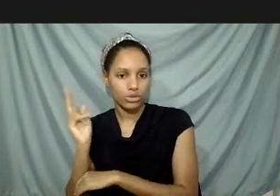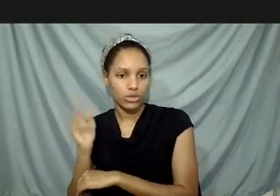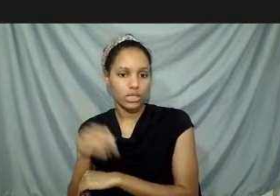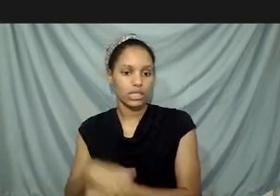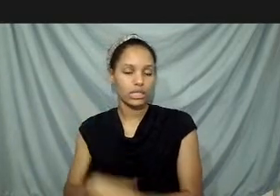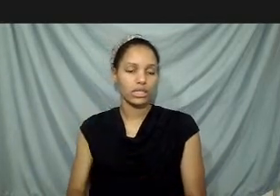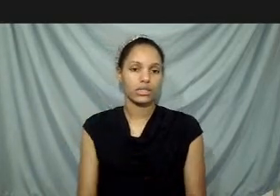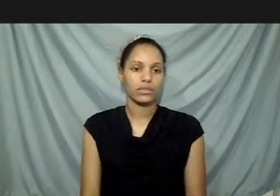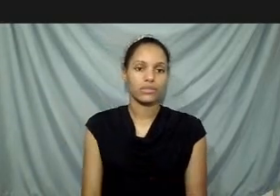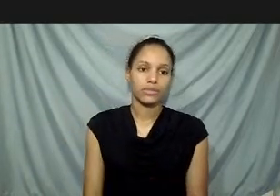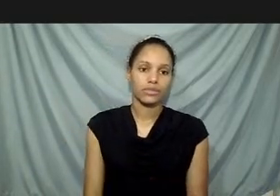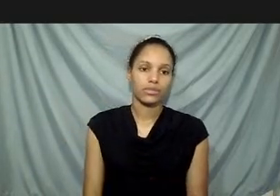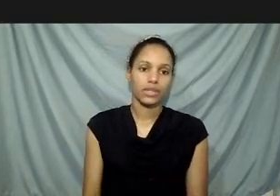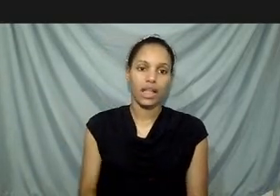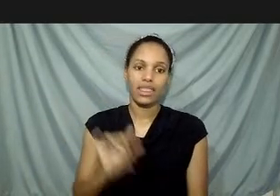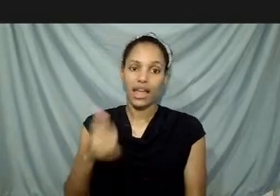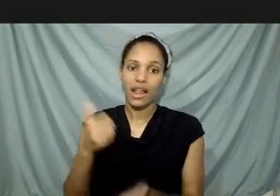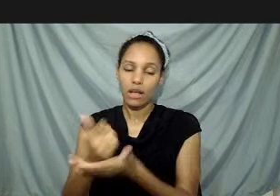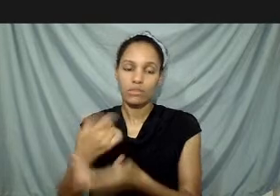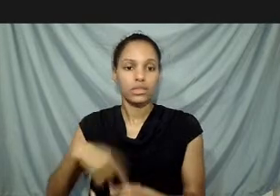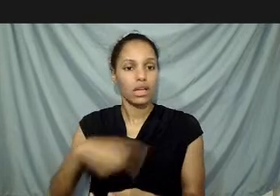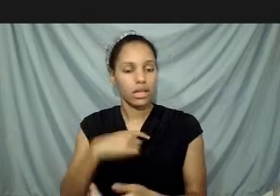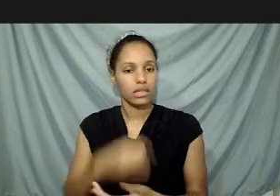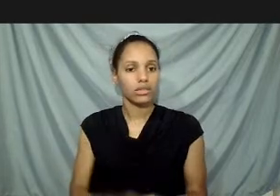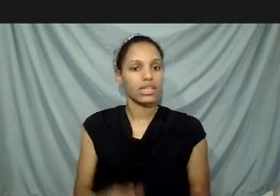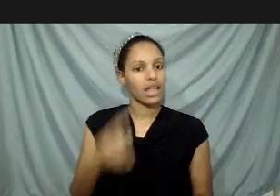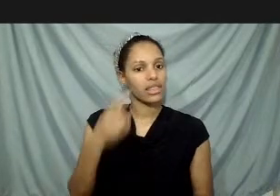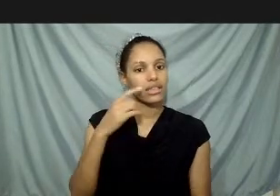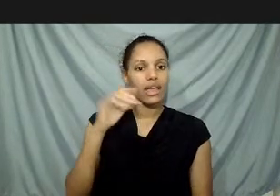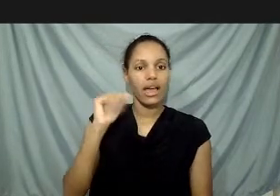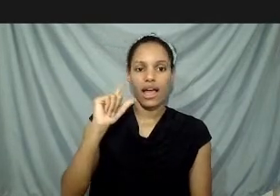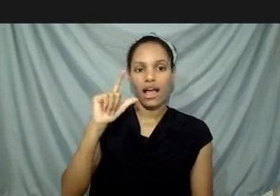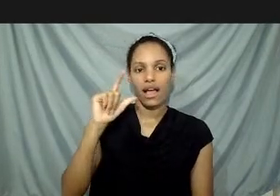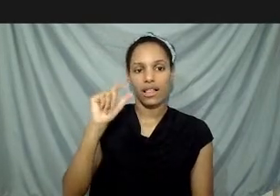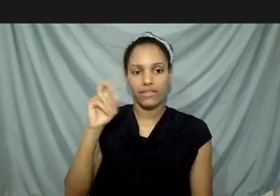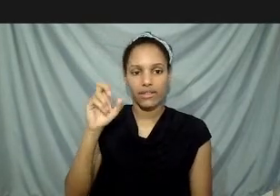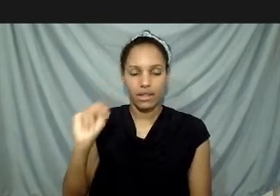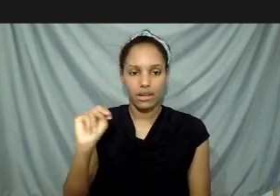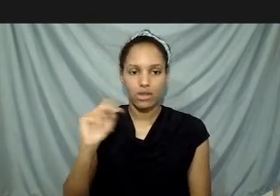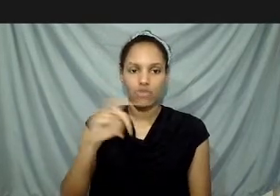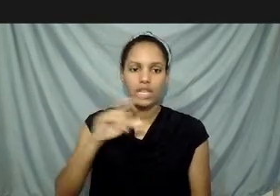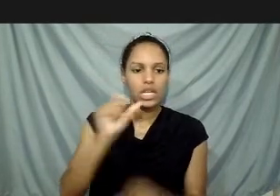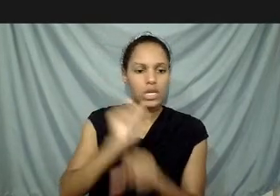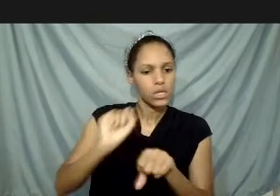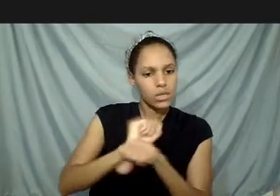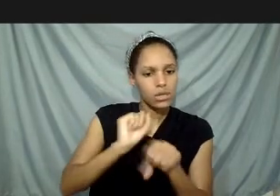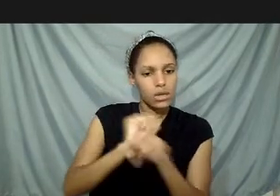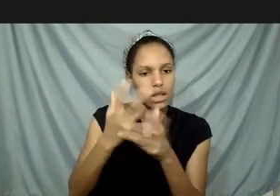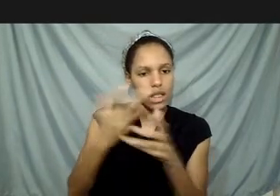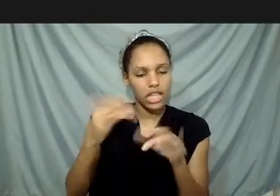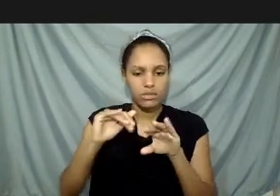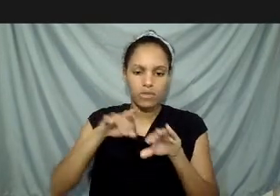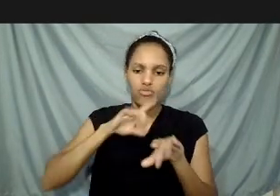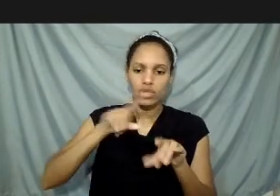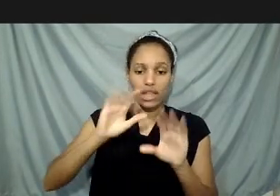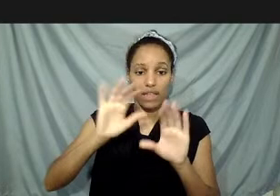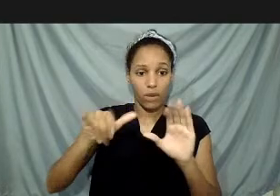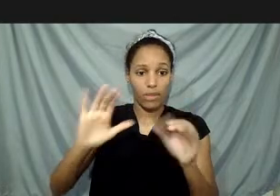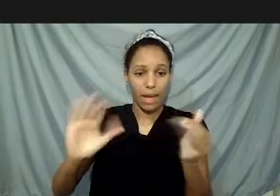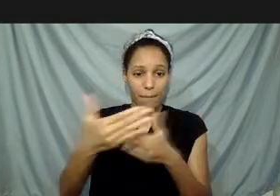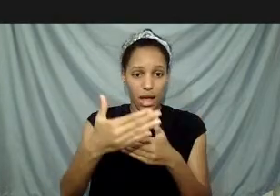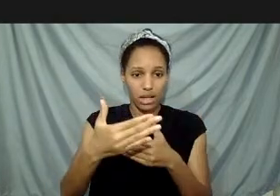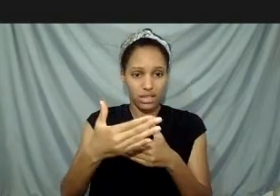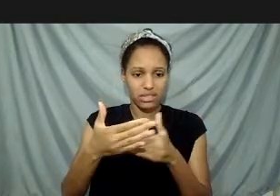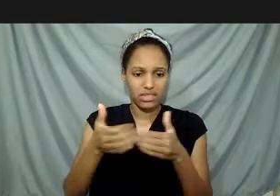Yeah, yeah. I think that Alvin worked to be out of that box because he came from a place in Texas that